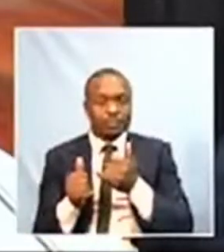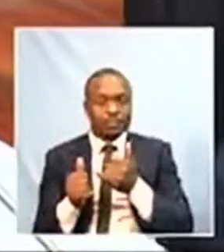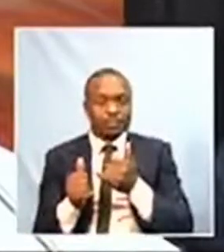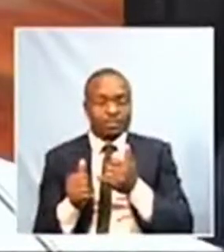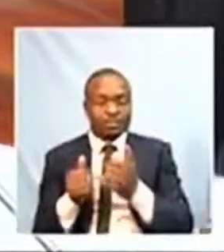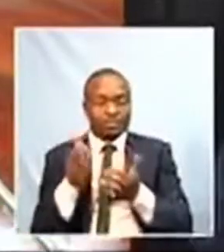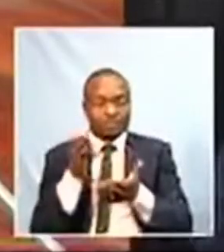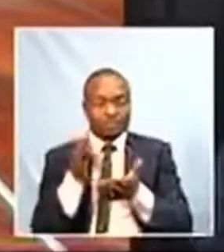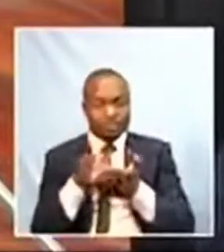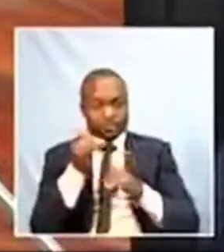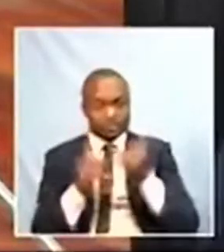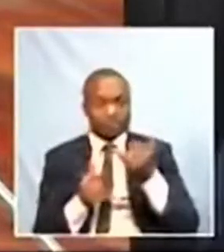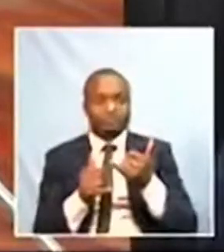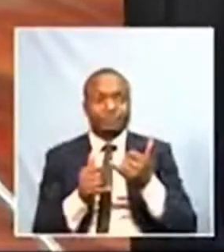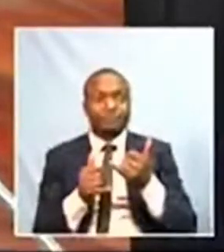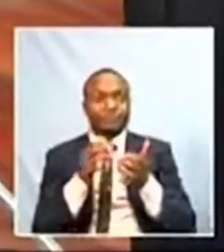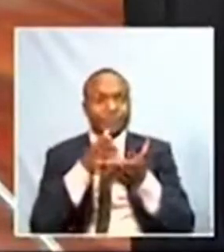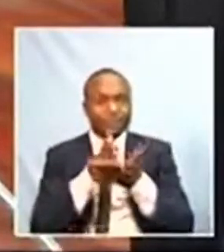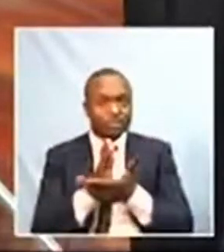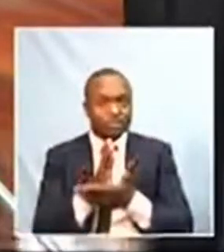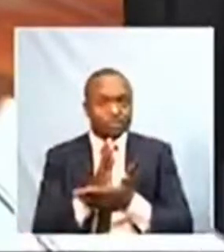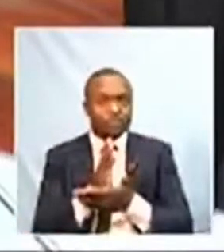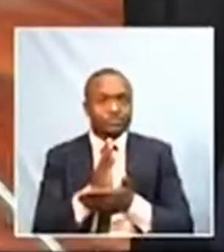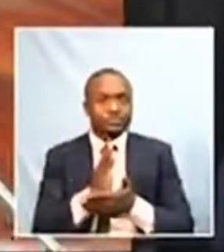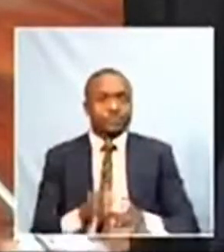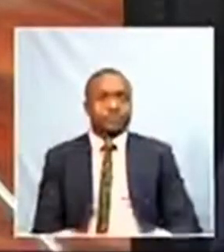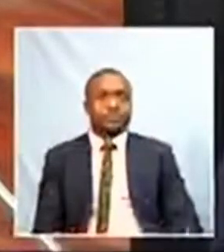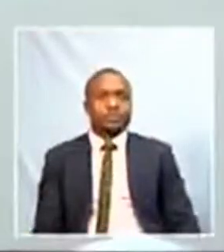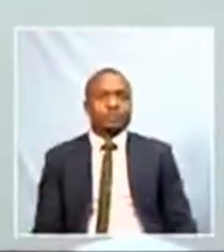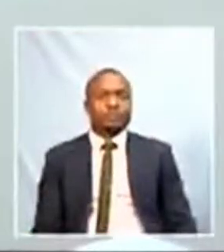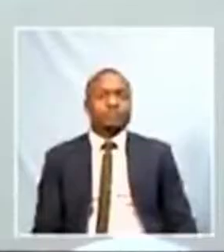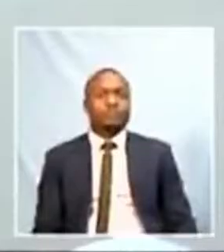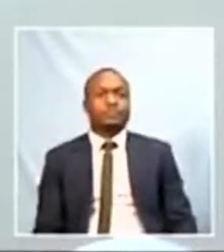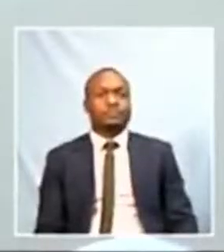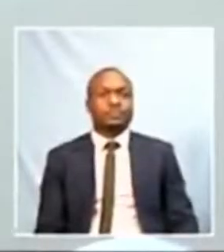Okay. This marks the end of the correction, Chair.